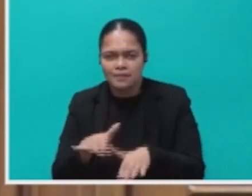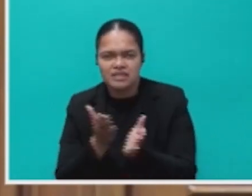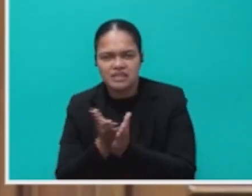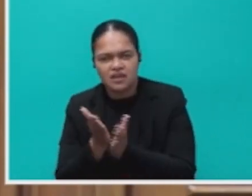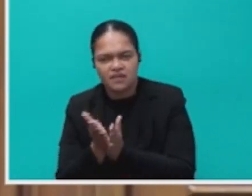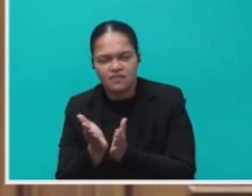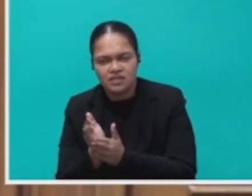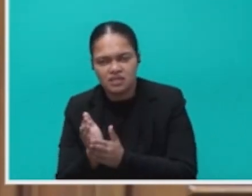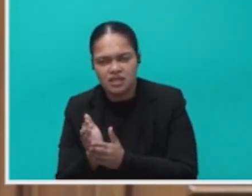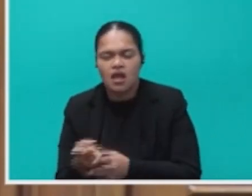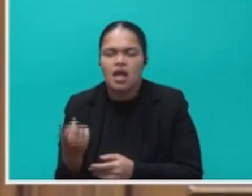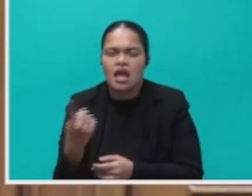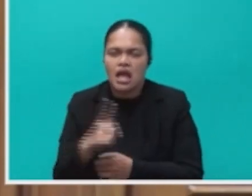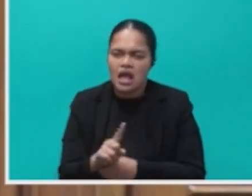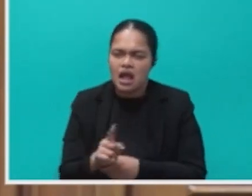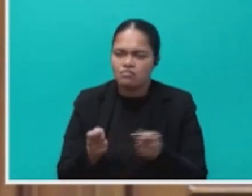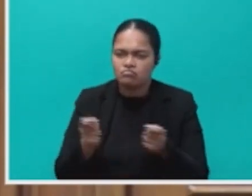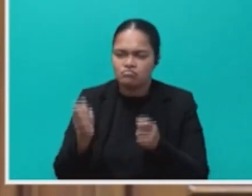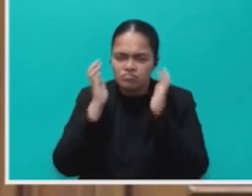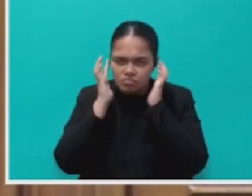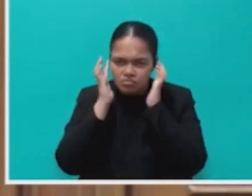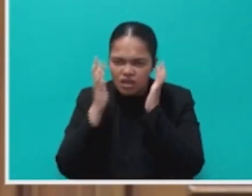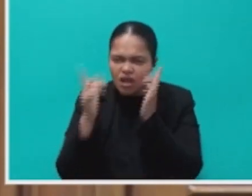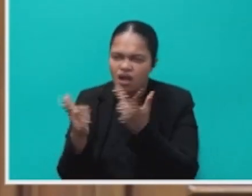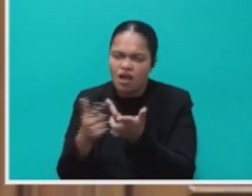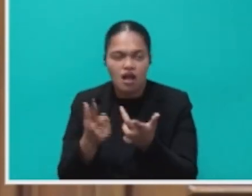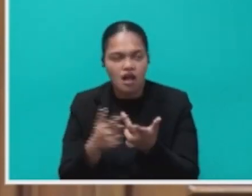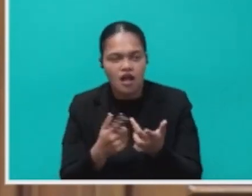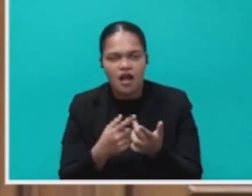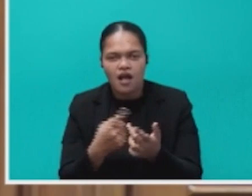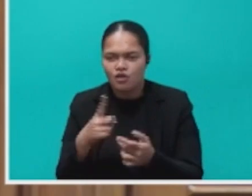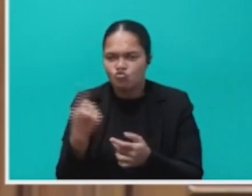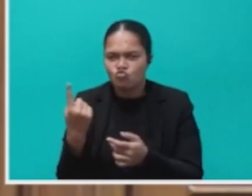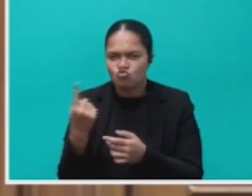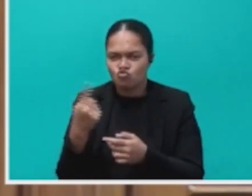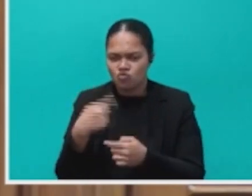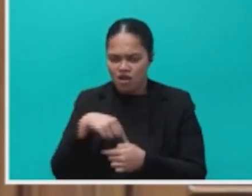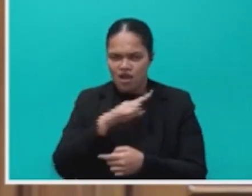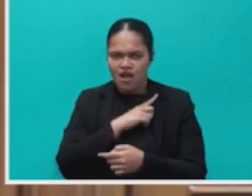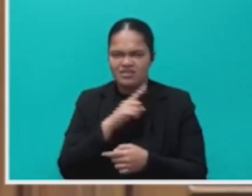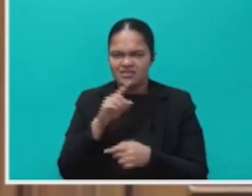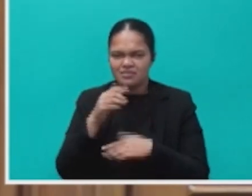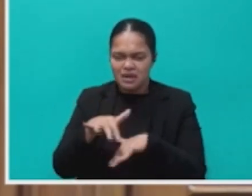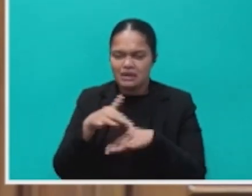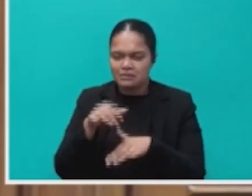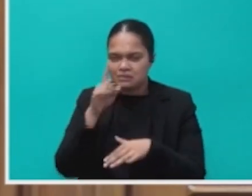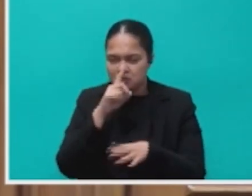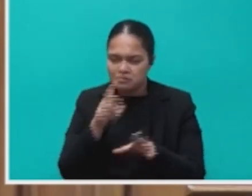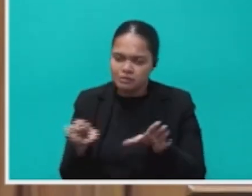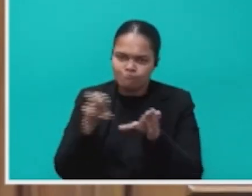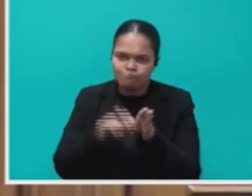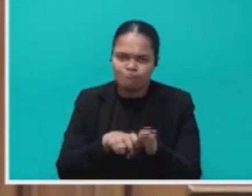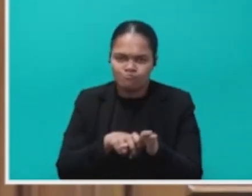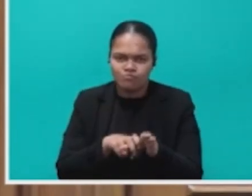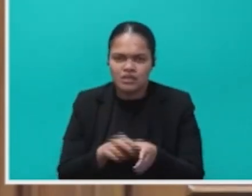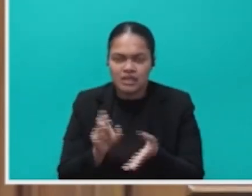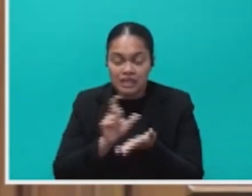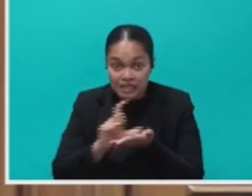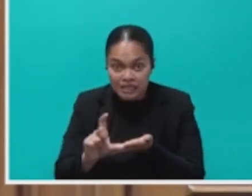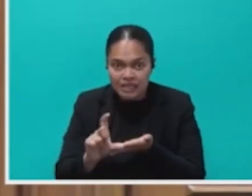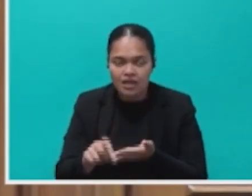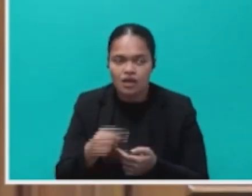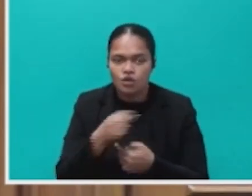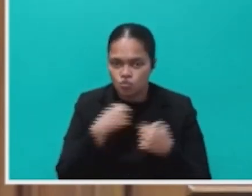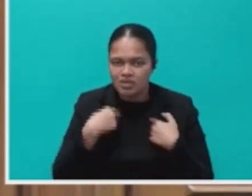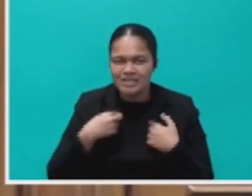vehicles, operators, pedestrians, and passengers with a clear, measurable outcomes. Mr. Speaker,